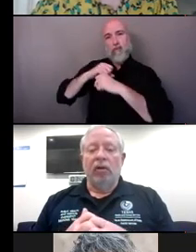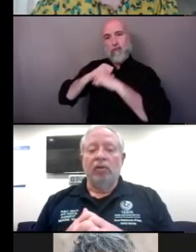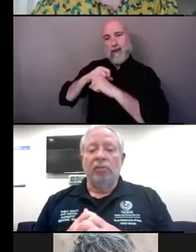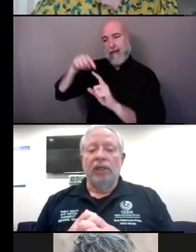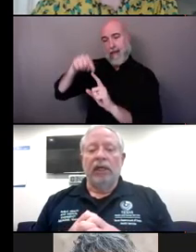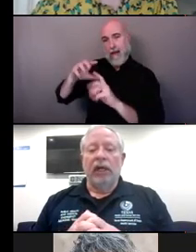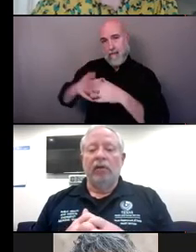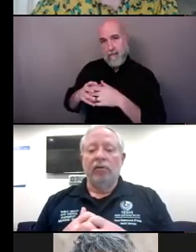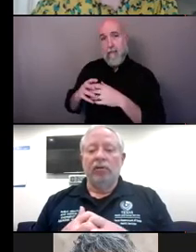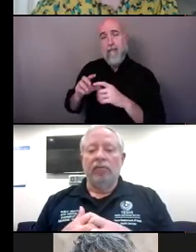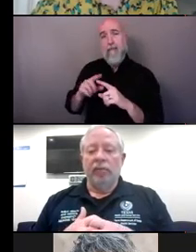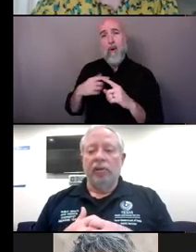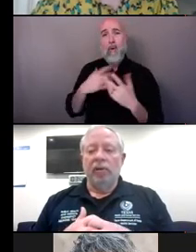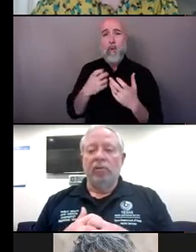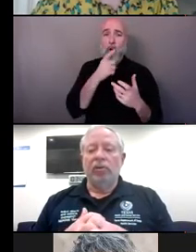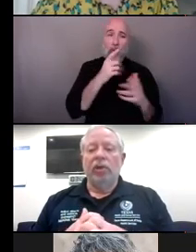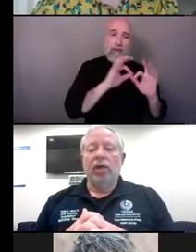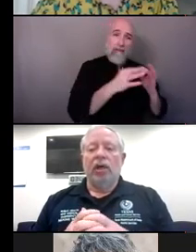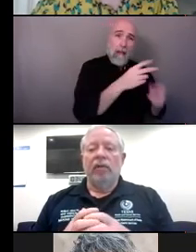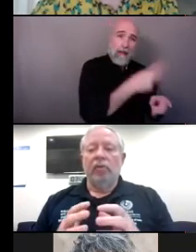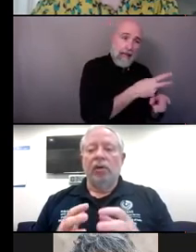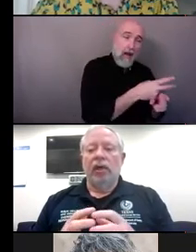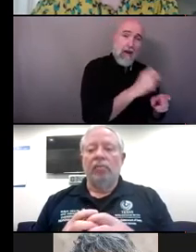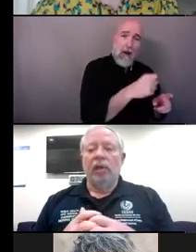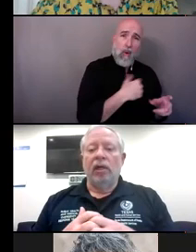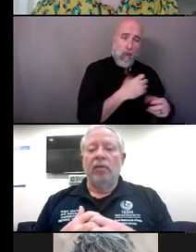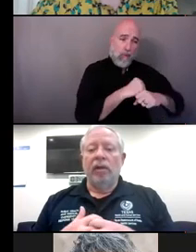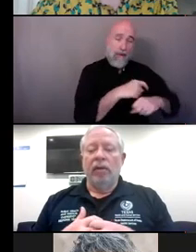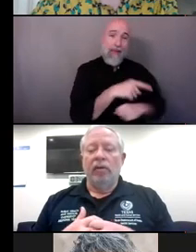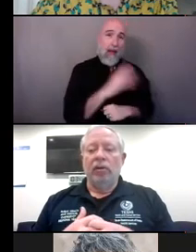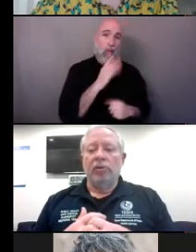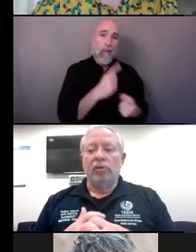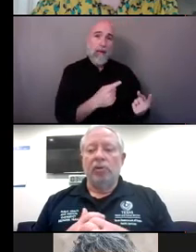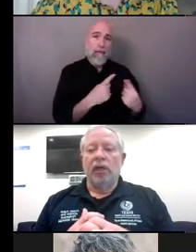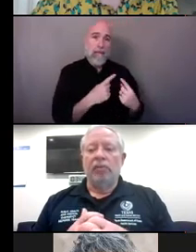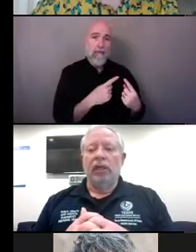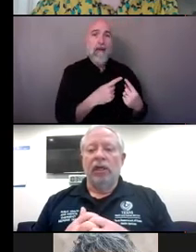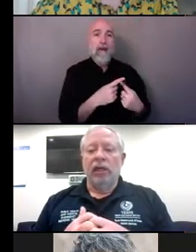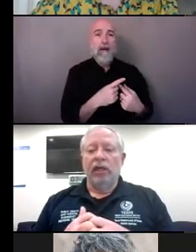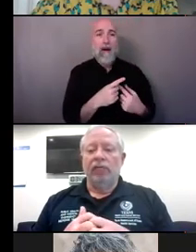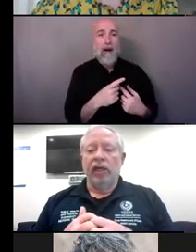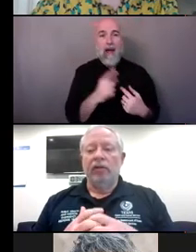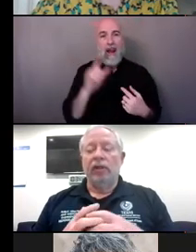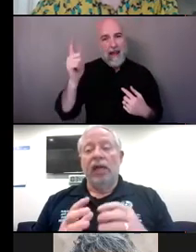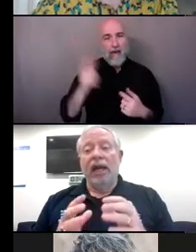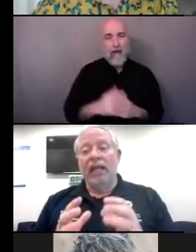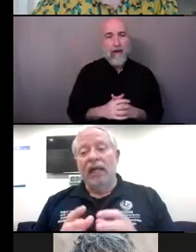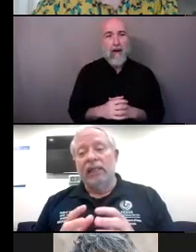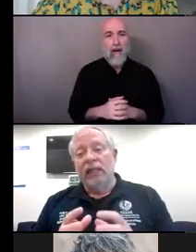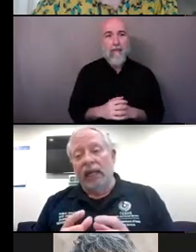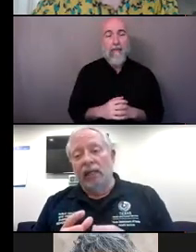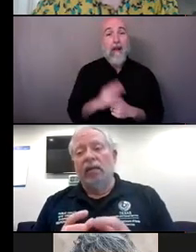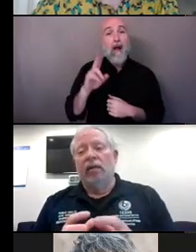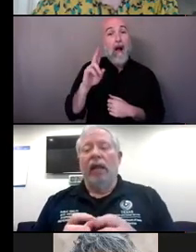protect ultimately caregivers of family members. That will come, that inclusion will come at a later phase,